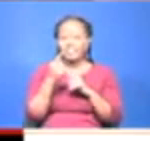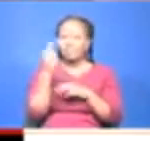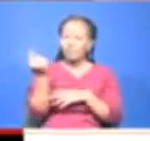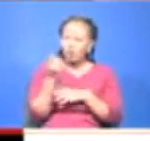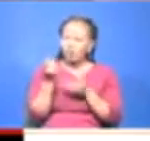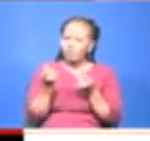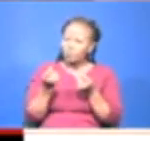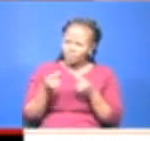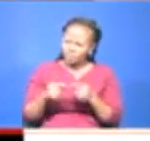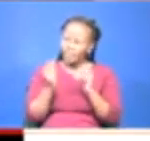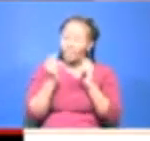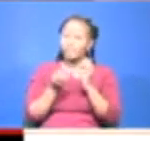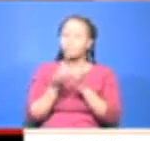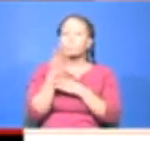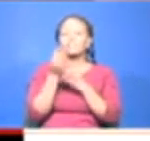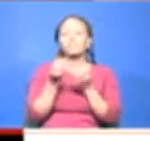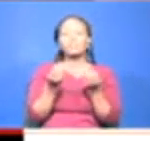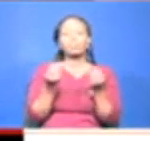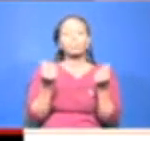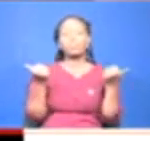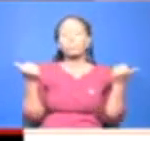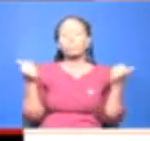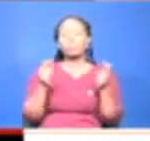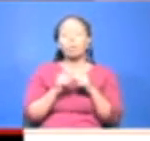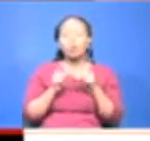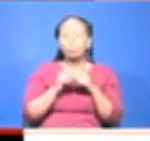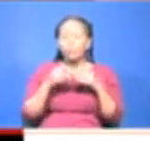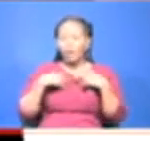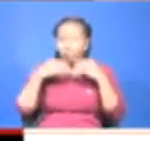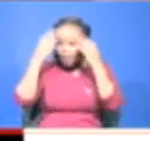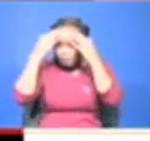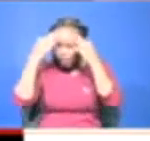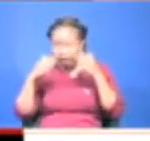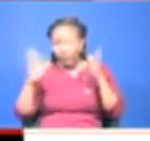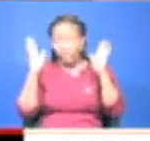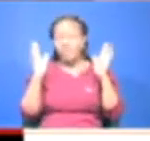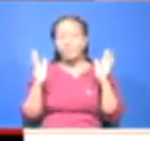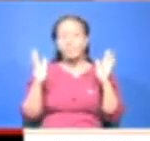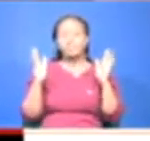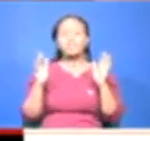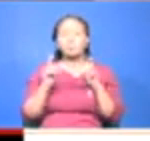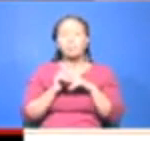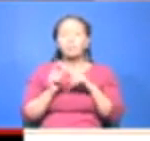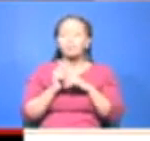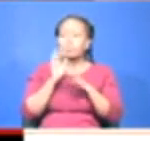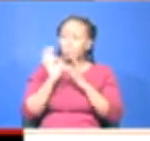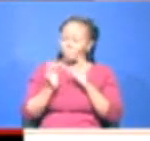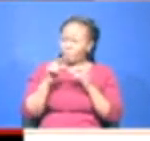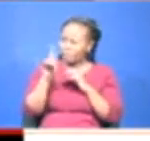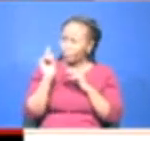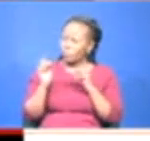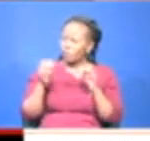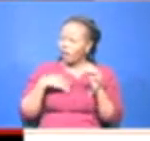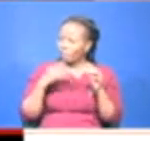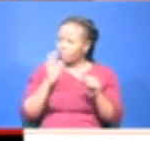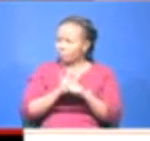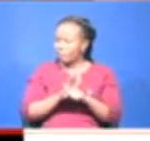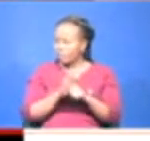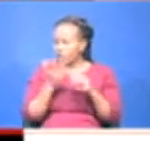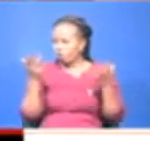that. You have an educated population, you know, you have a very smart population, you have a young